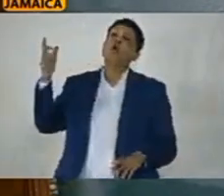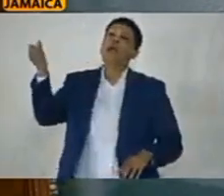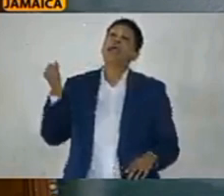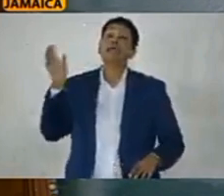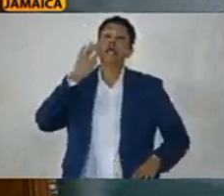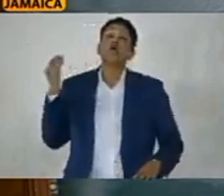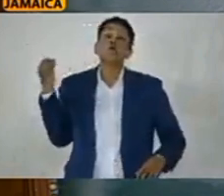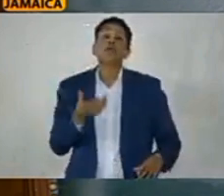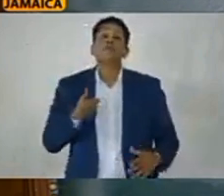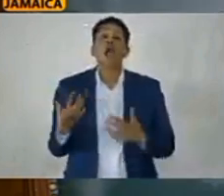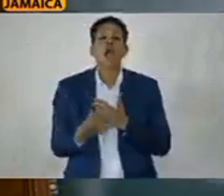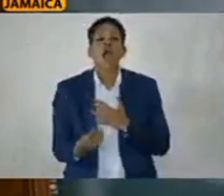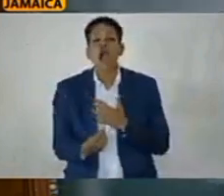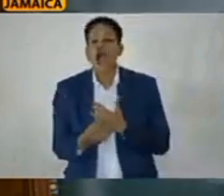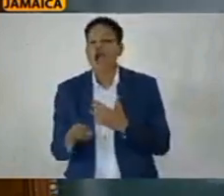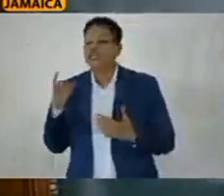copy. He just did.